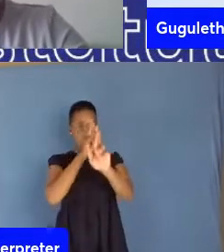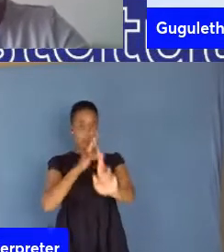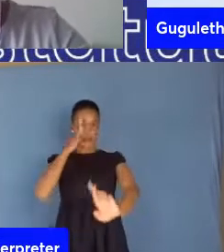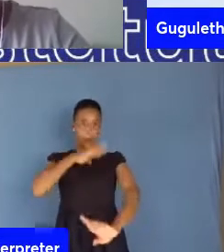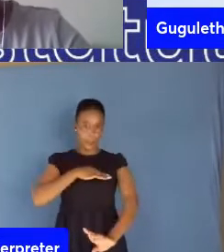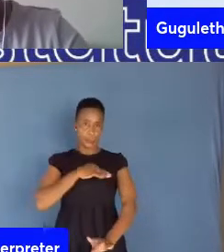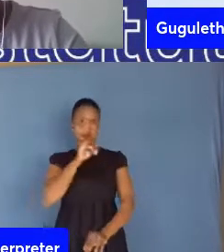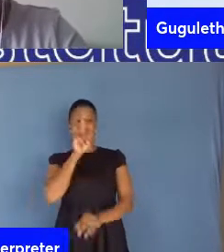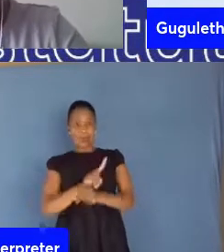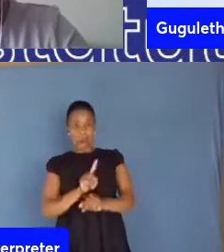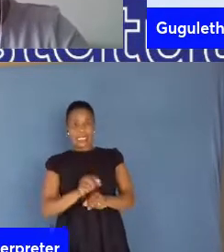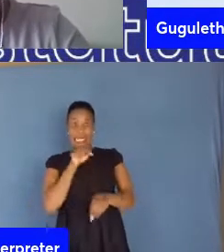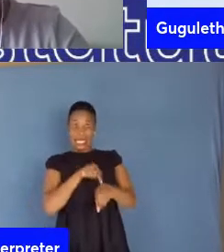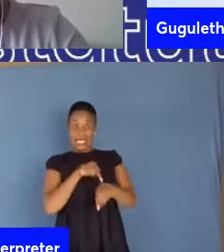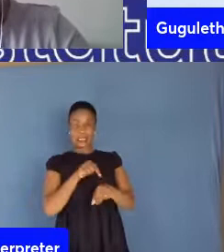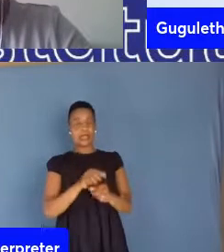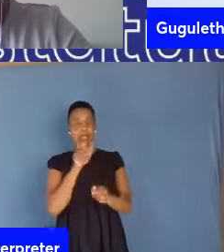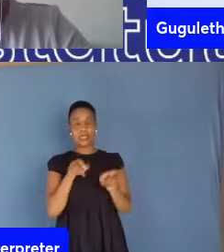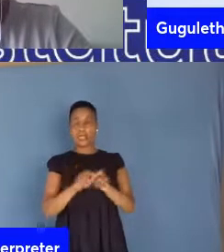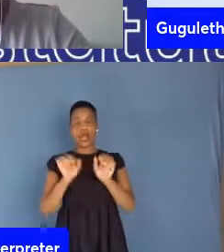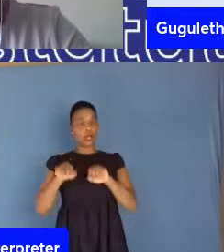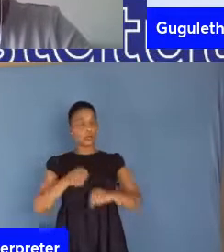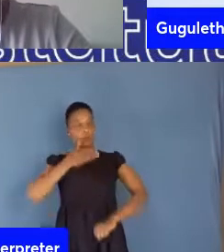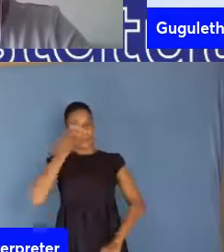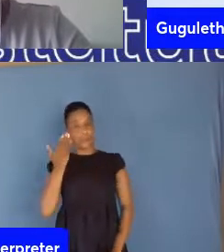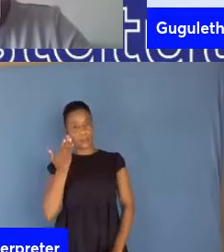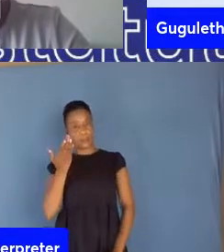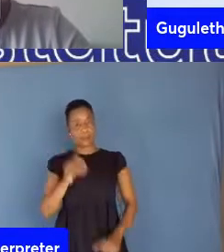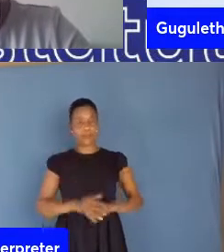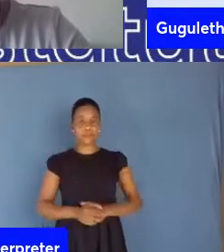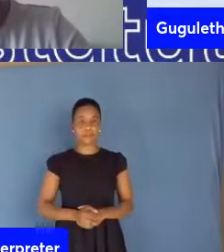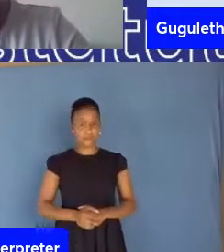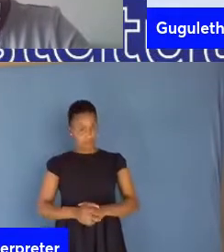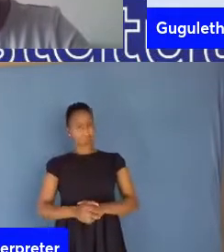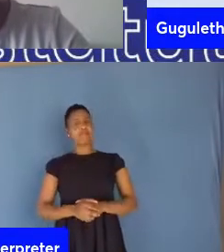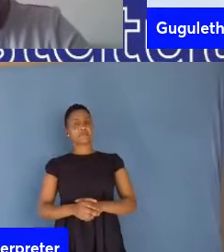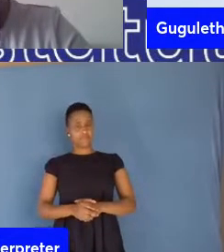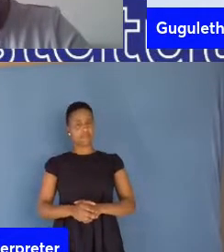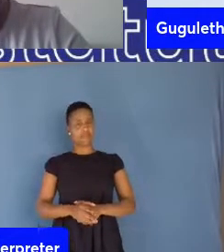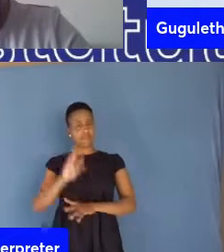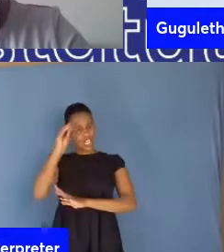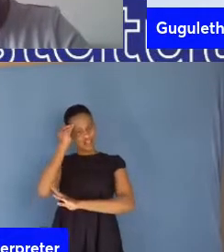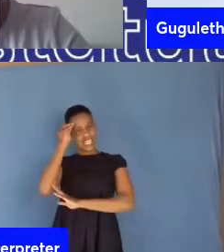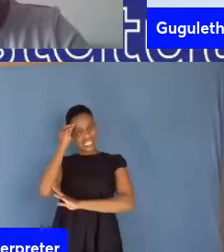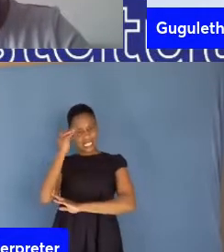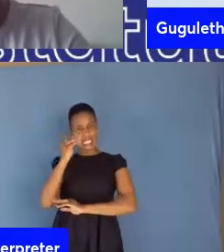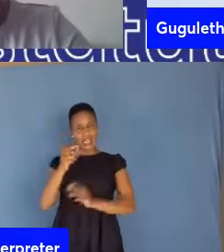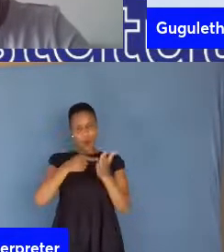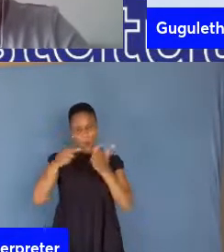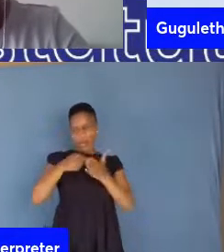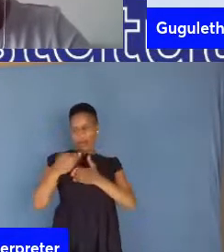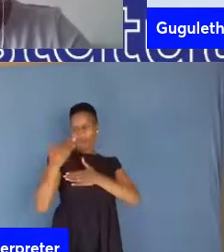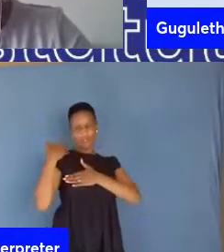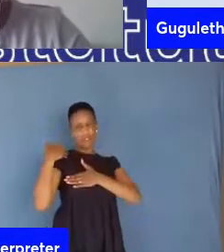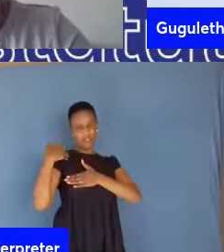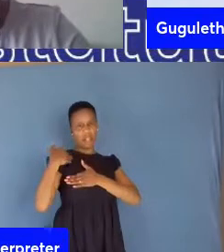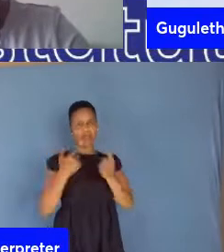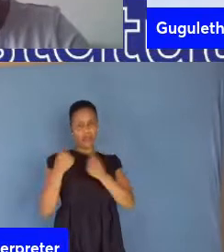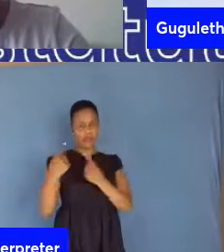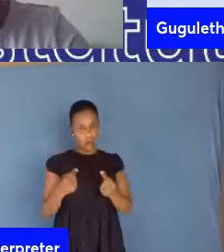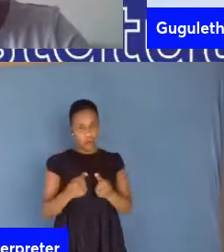Yeah, interesting. So a few weeks ago, we did an infographic or a